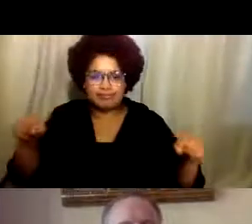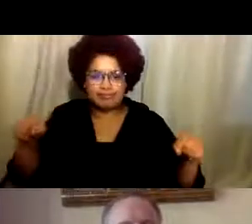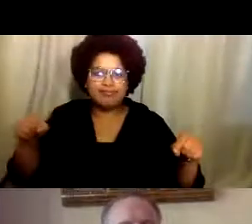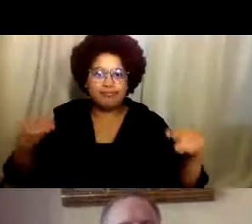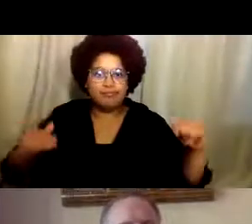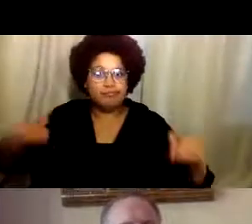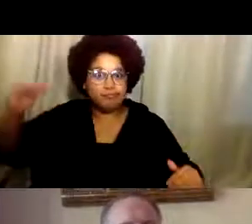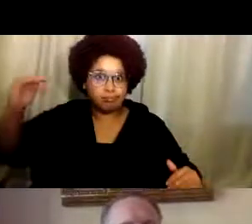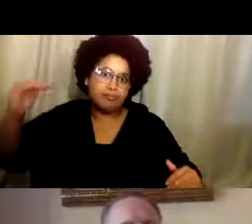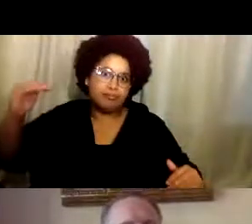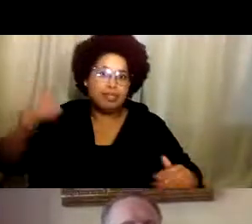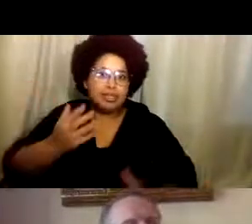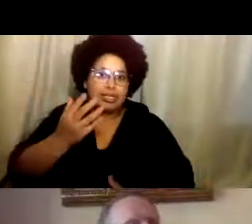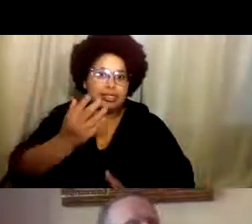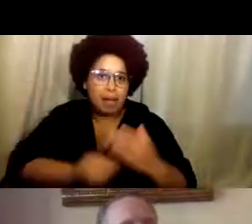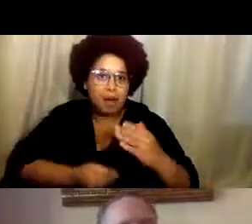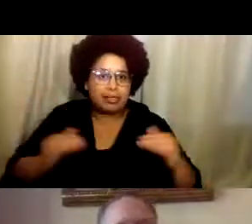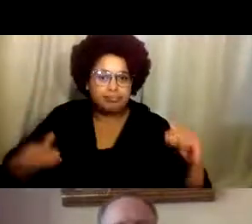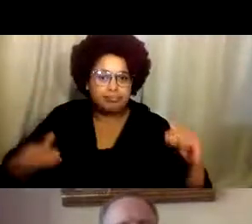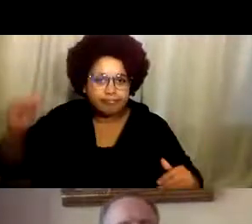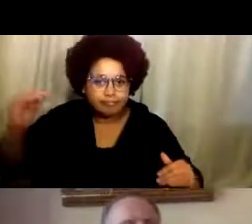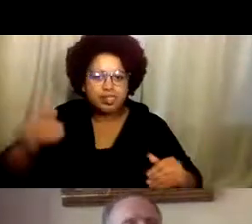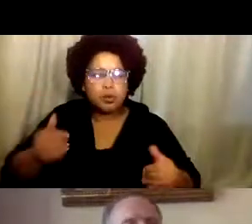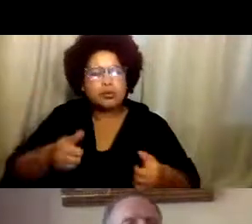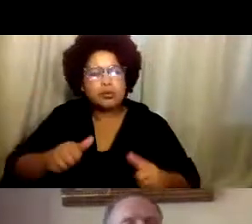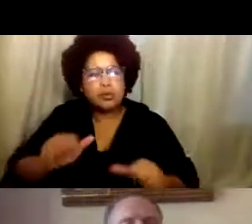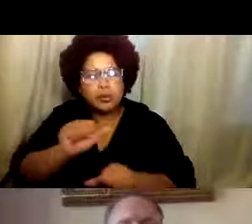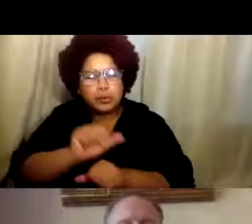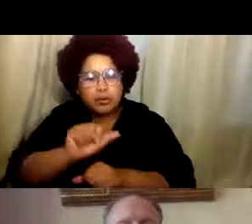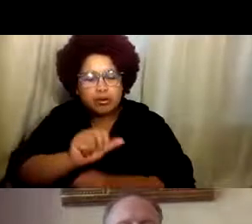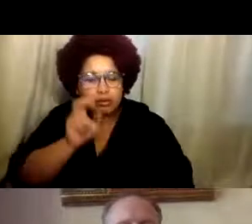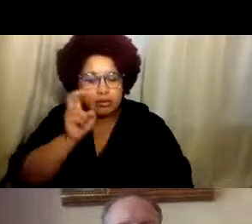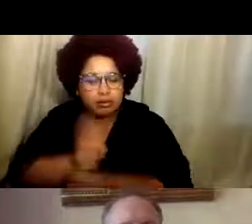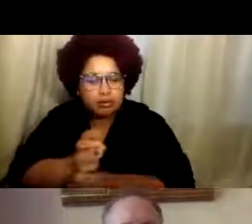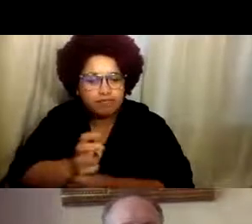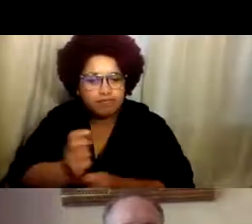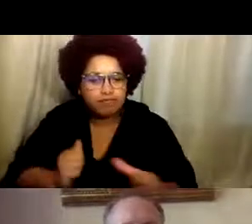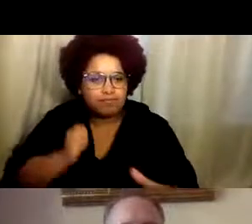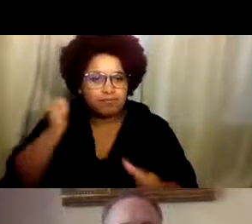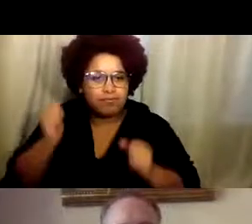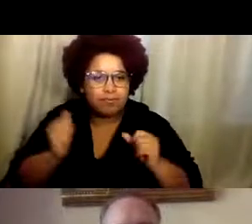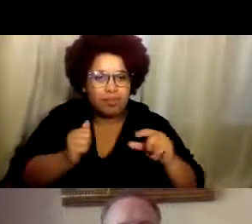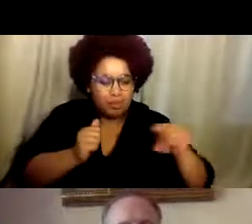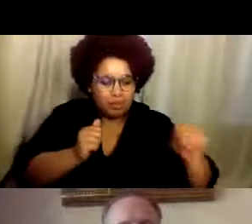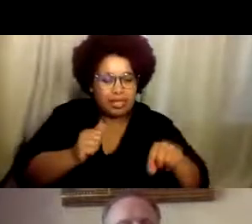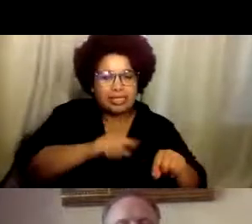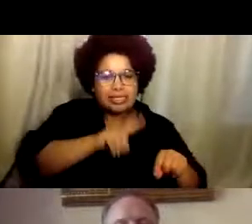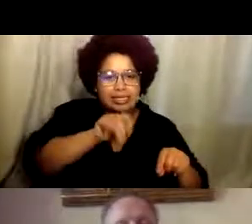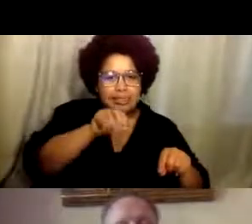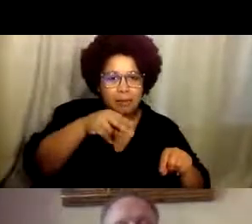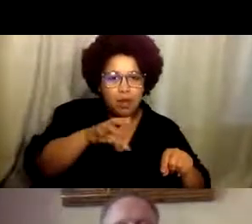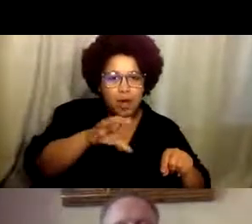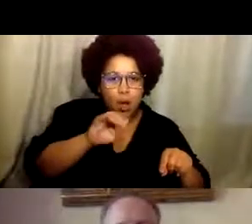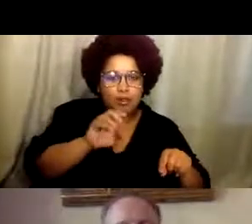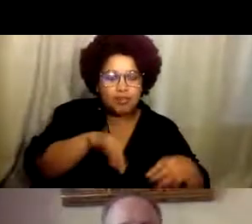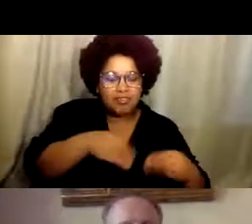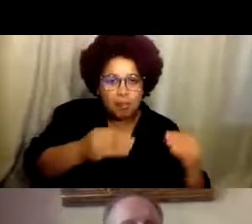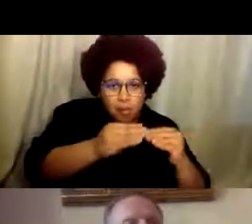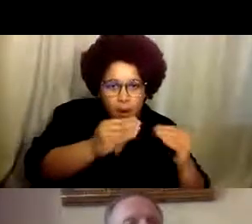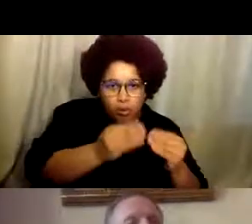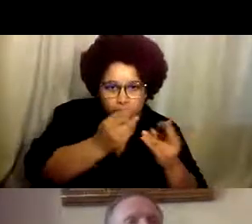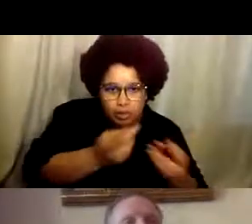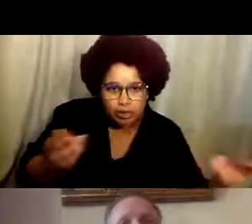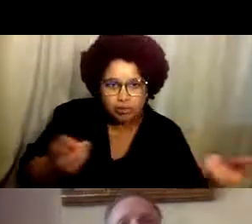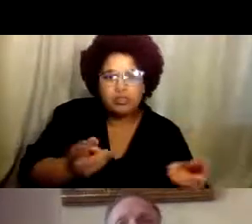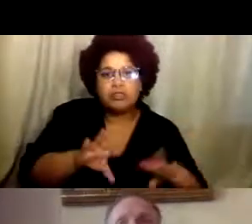so we're trying to work really hard in those zip codes, in those communities, to get the resources in there, to get the vaccines